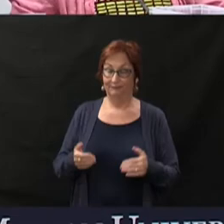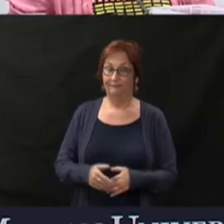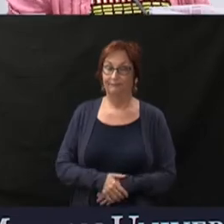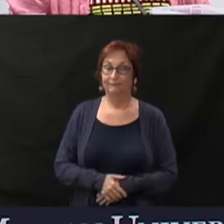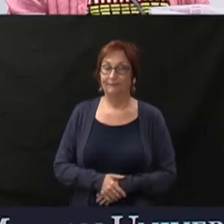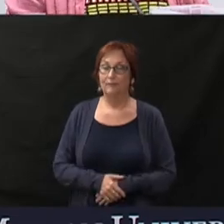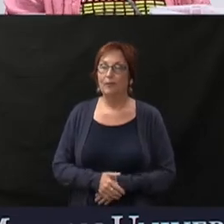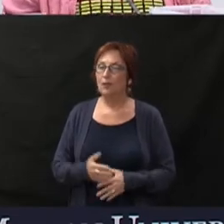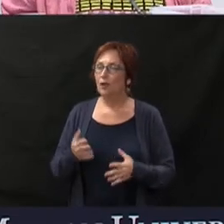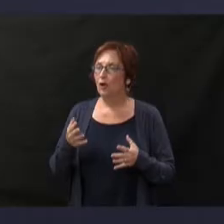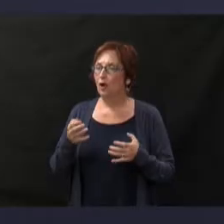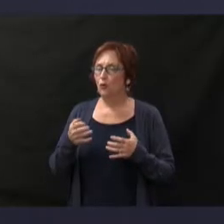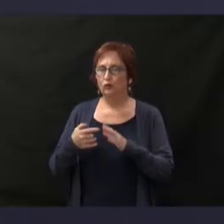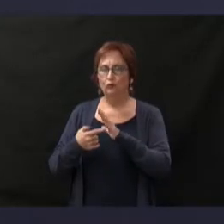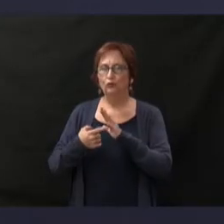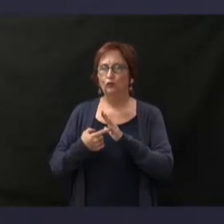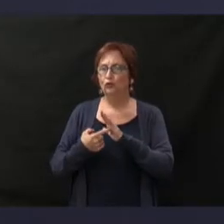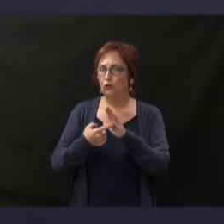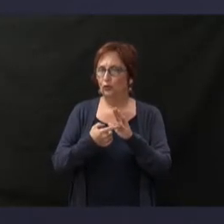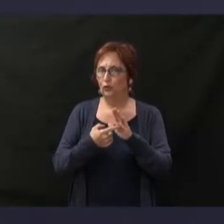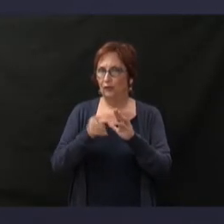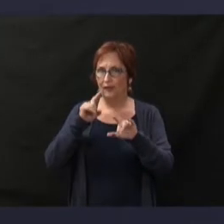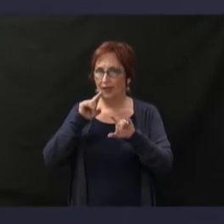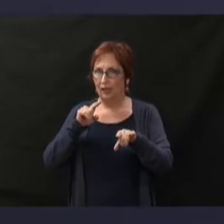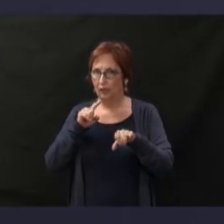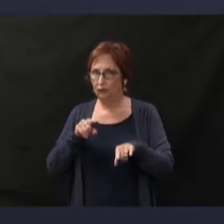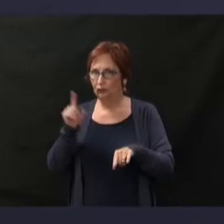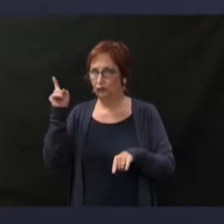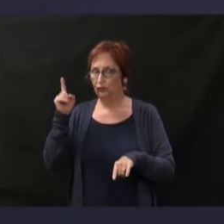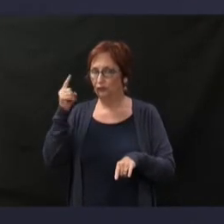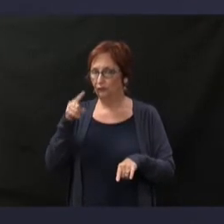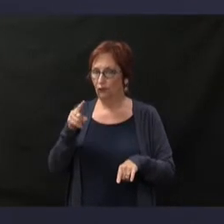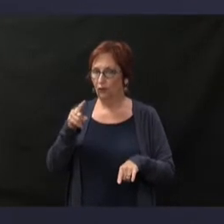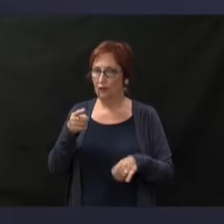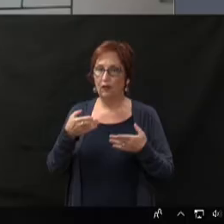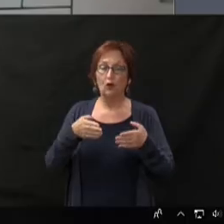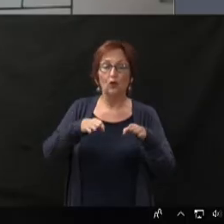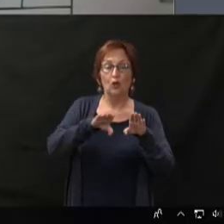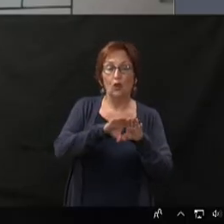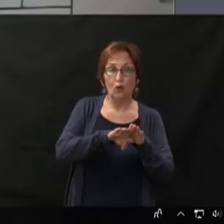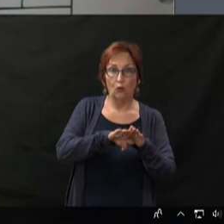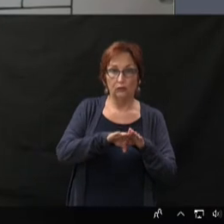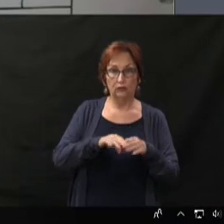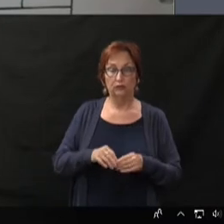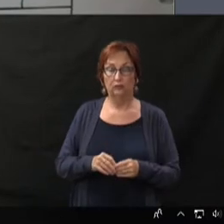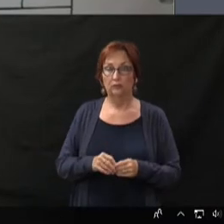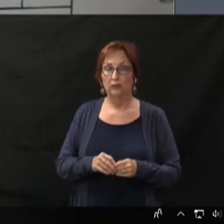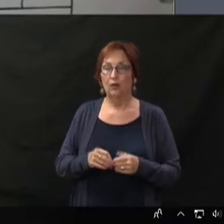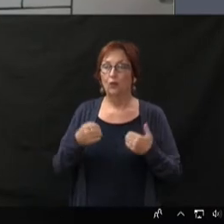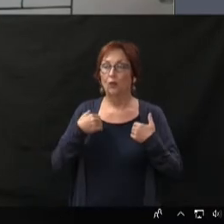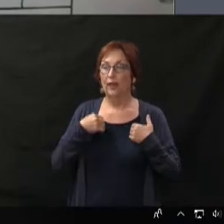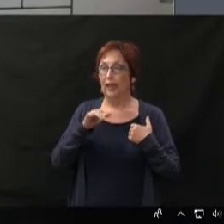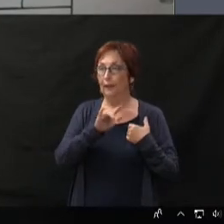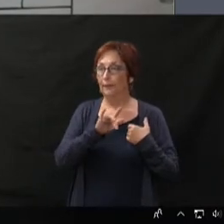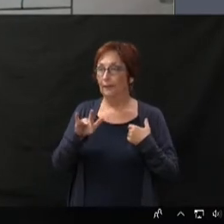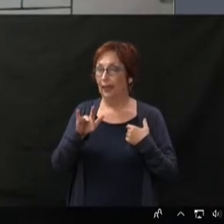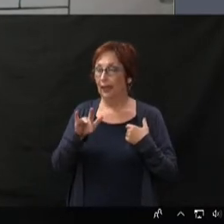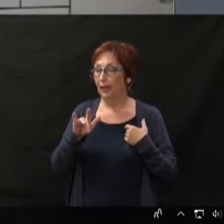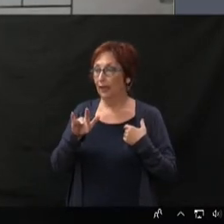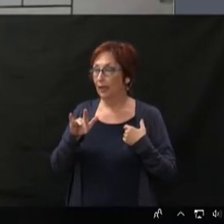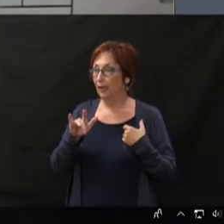I just want to show you the answers here. For the closed, we had flank,